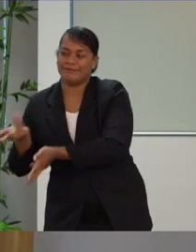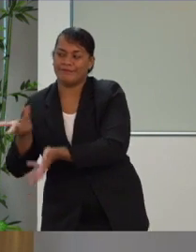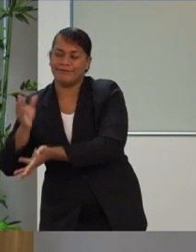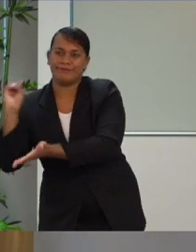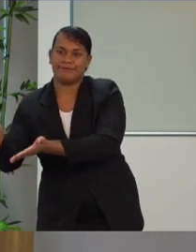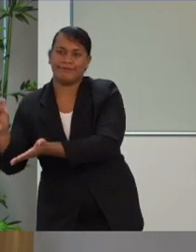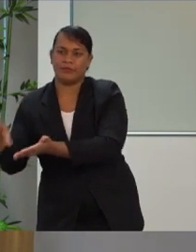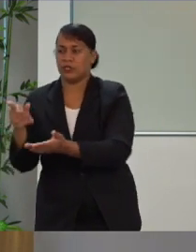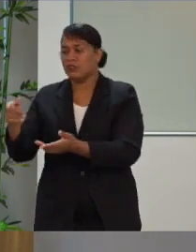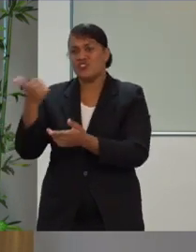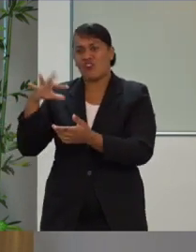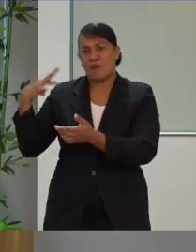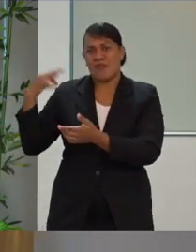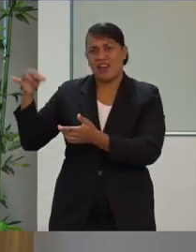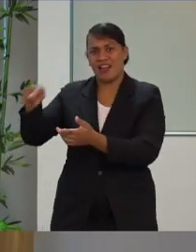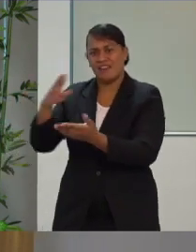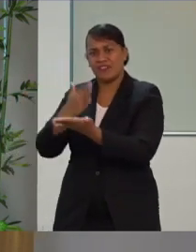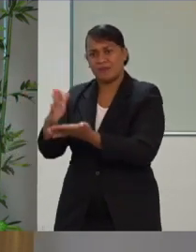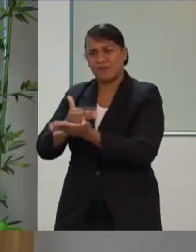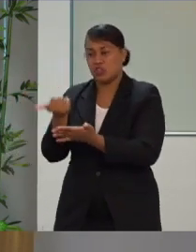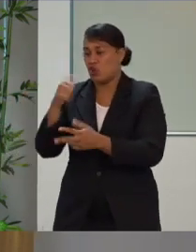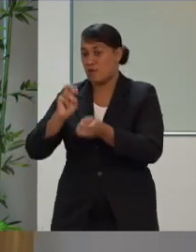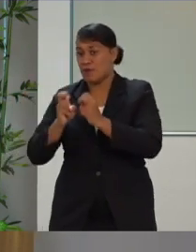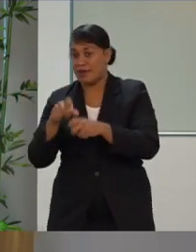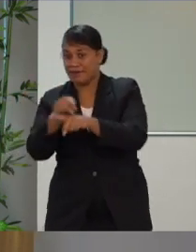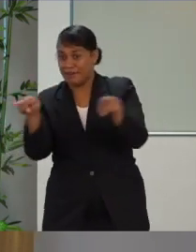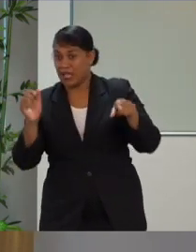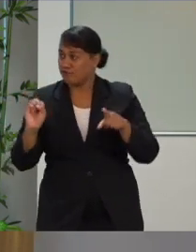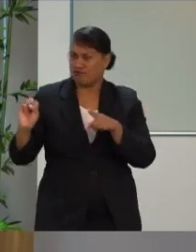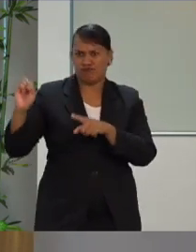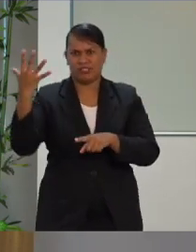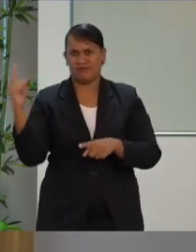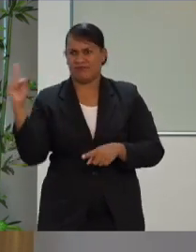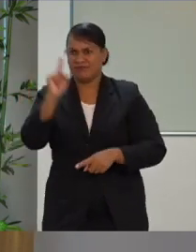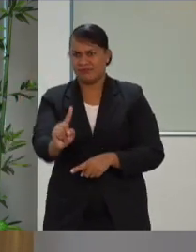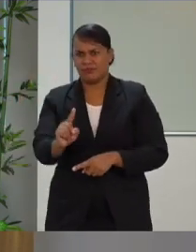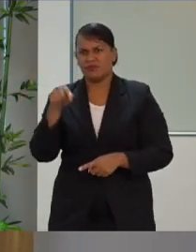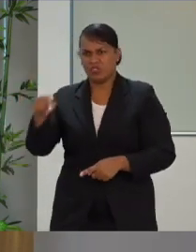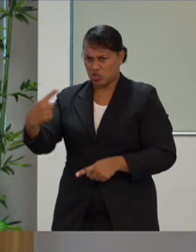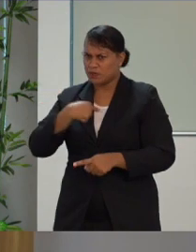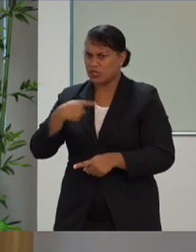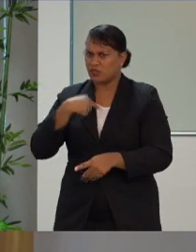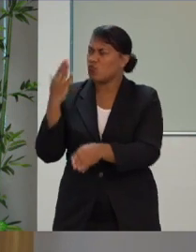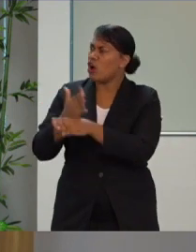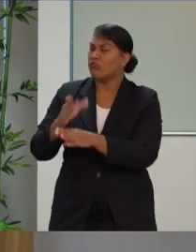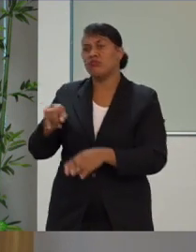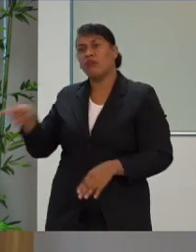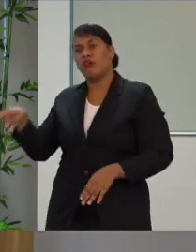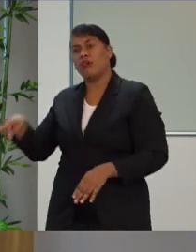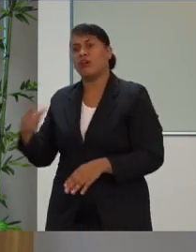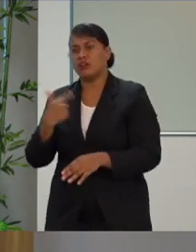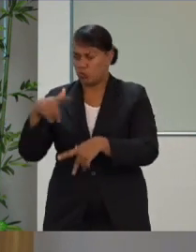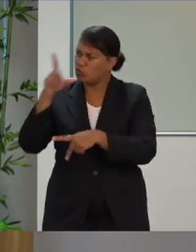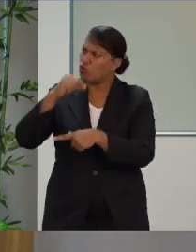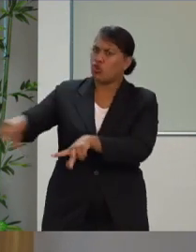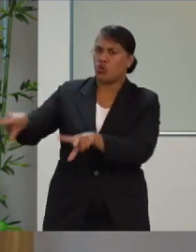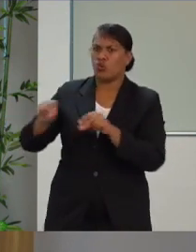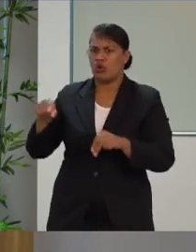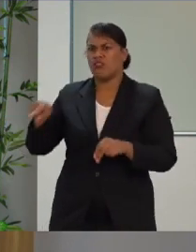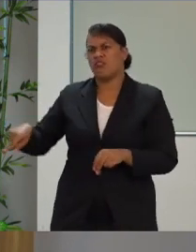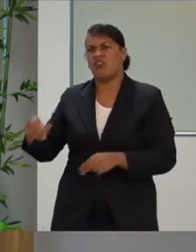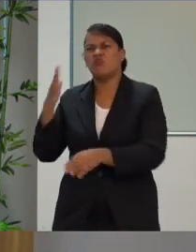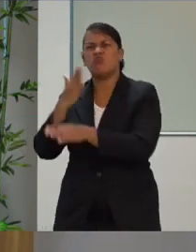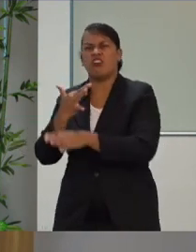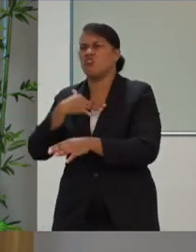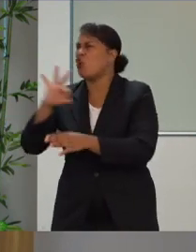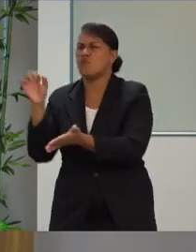place or monitoring system, then anybody can just walk off the street and say, I used to work for this person and they illegally employed me, and